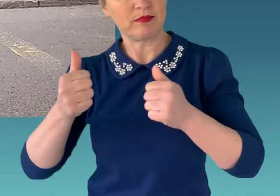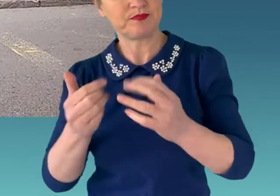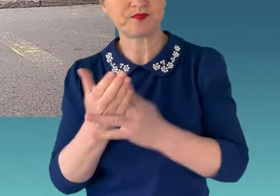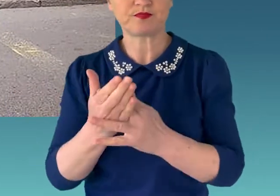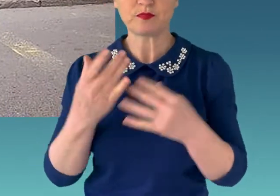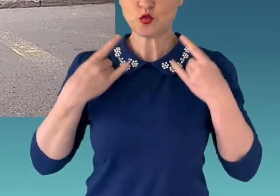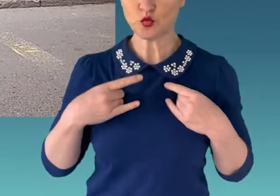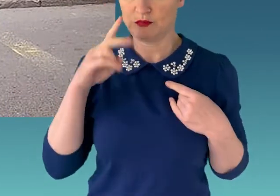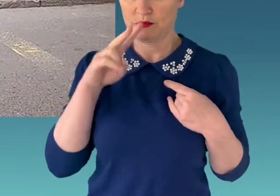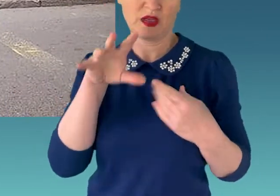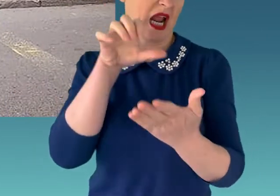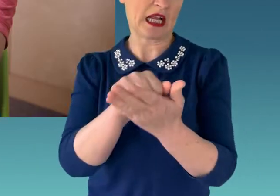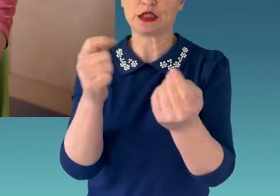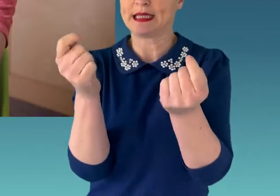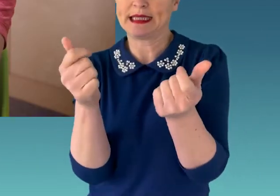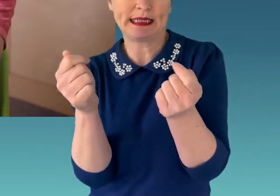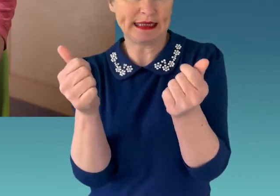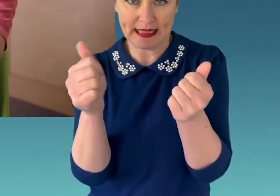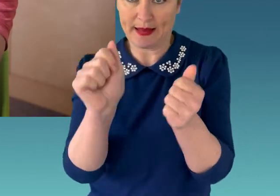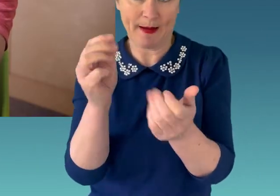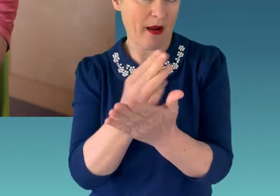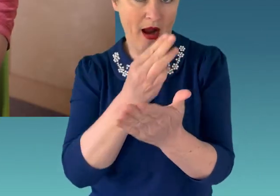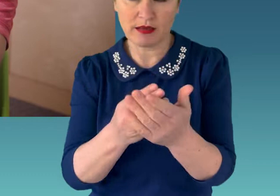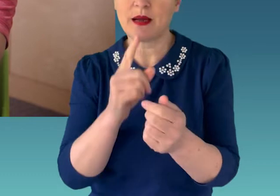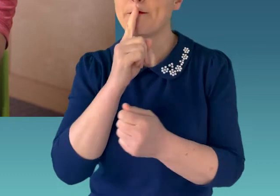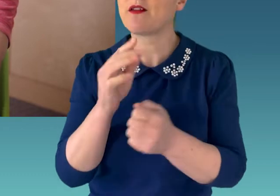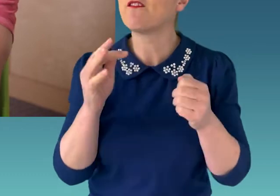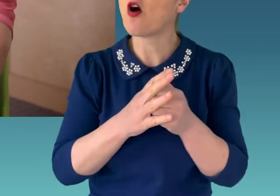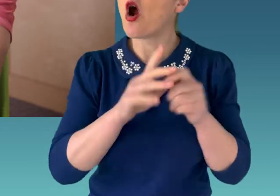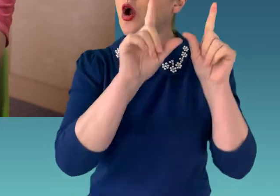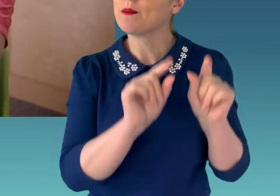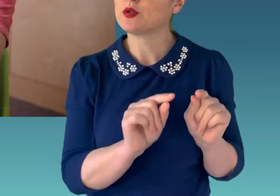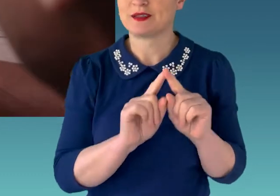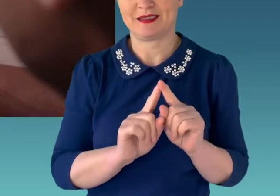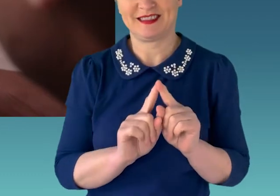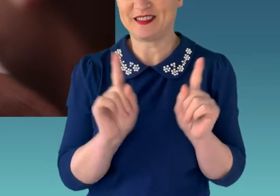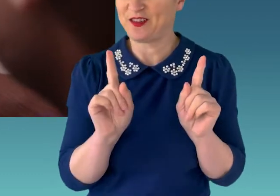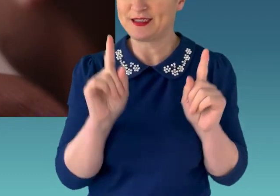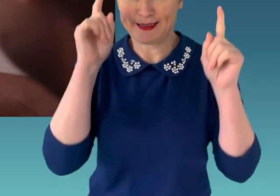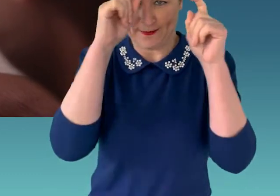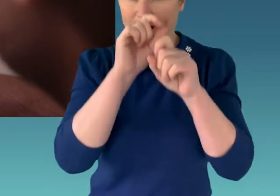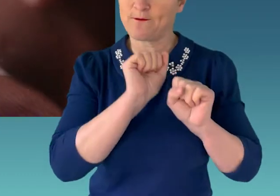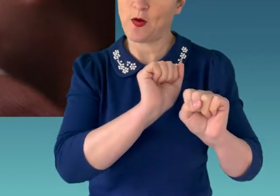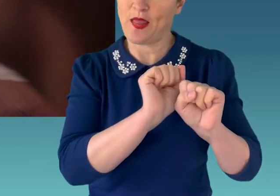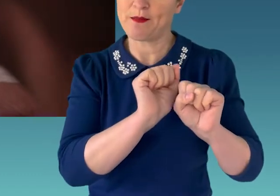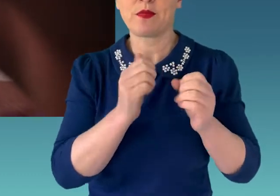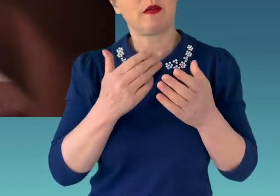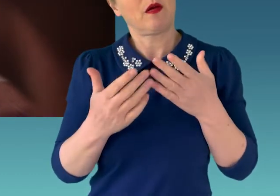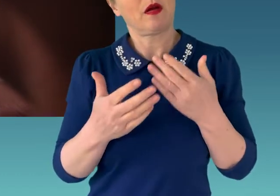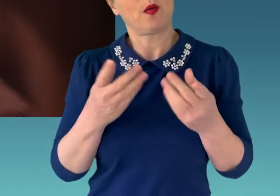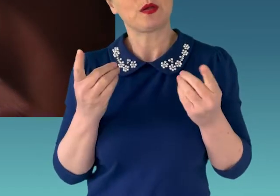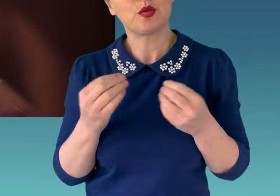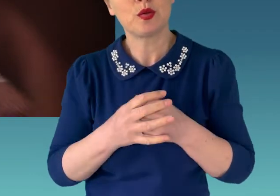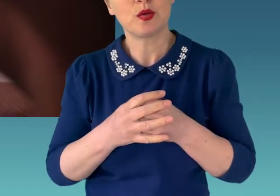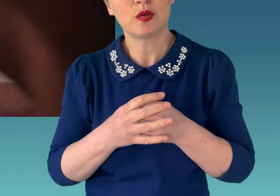can easily identify such different elements in the image, but for the machine, it's very difficult. So what do we do? We